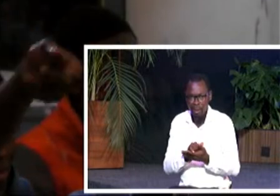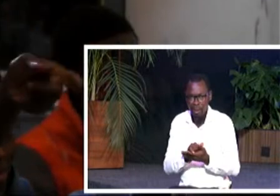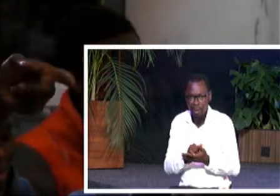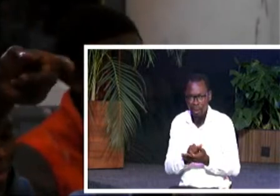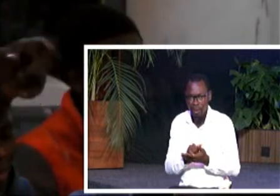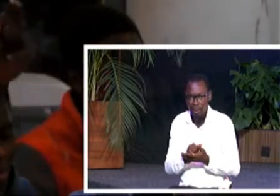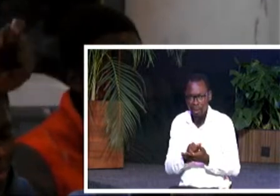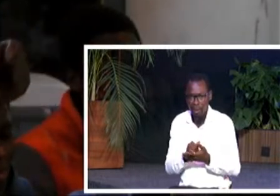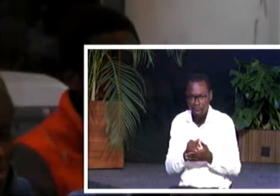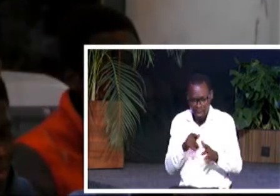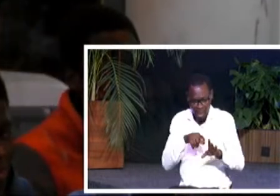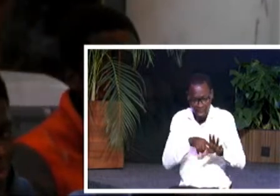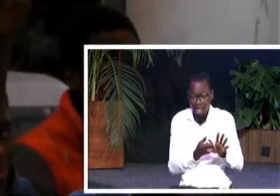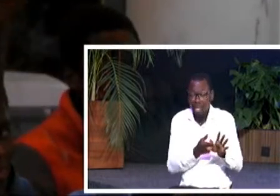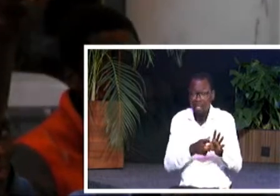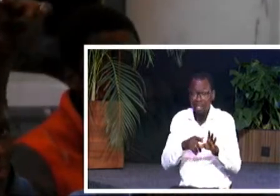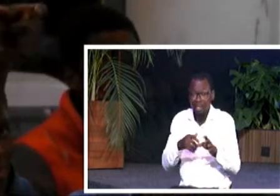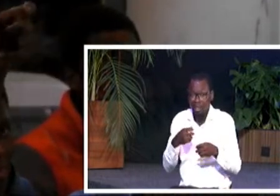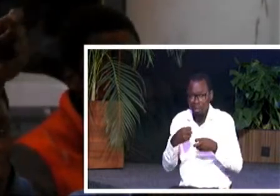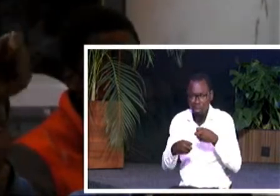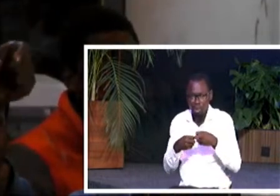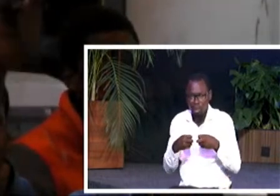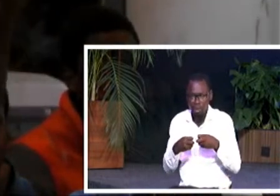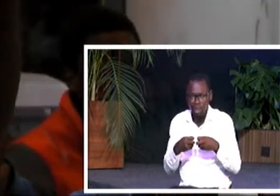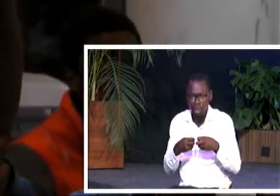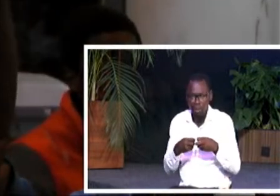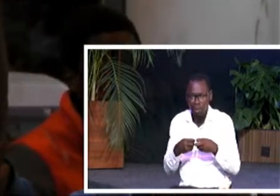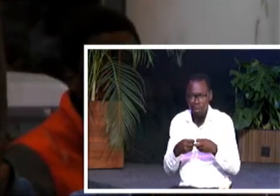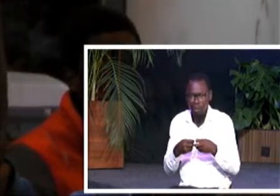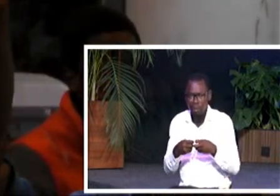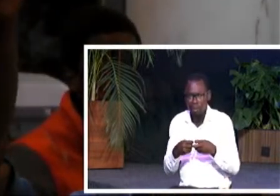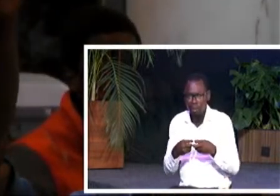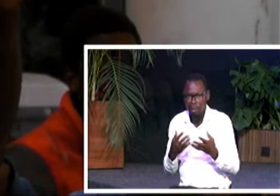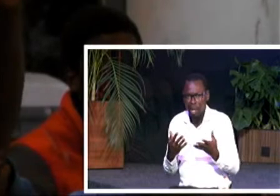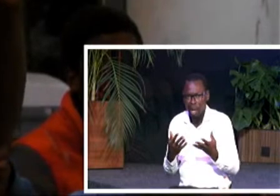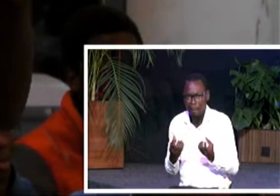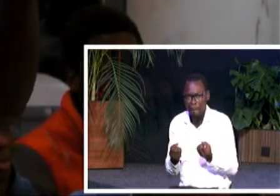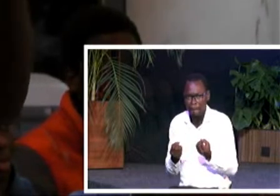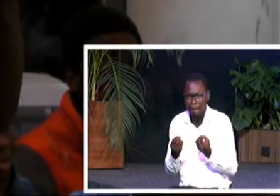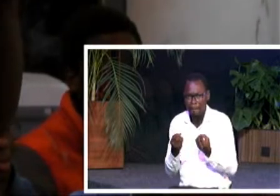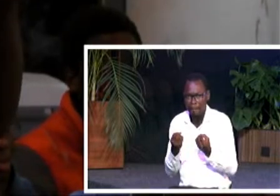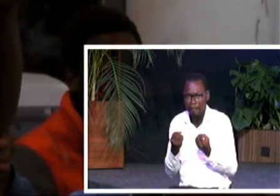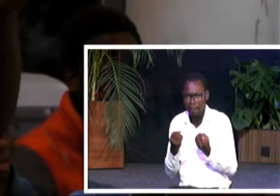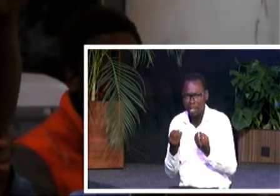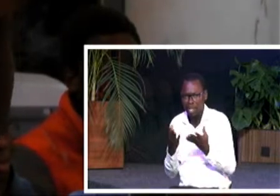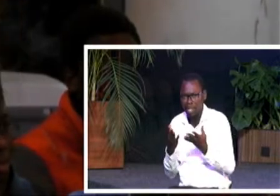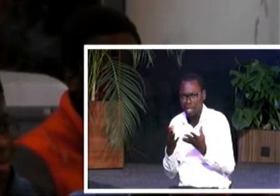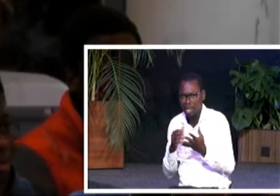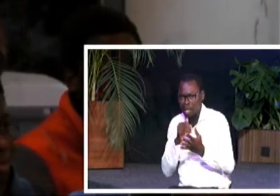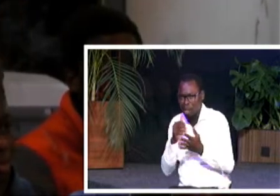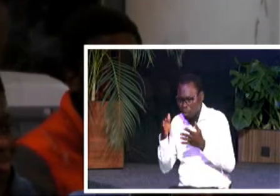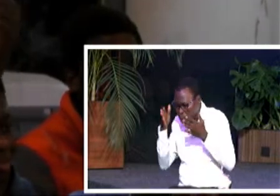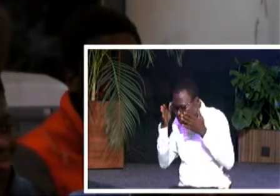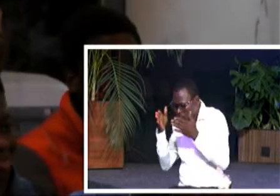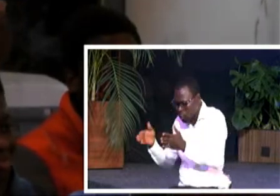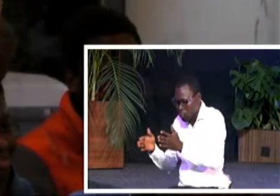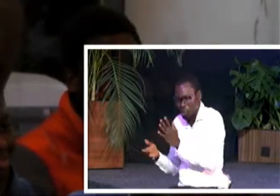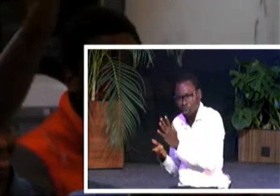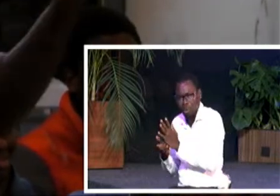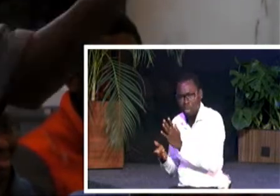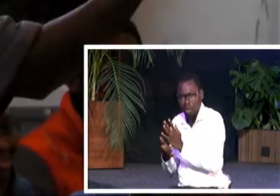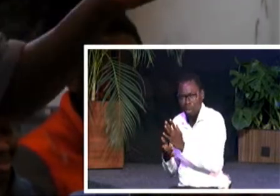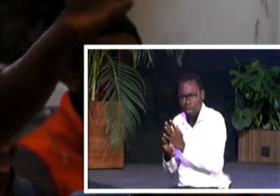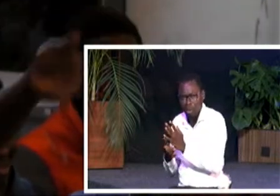startup challenges or pitching camps are more focused on technologies instead of going into